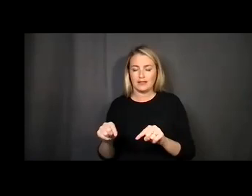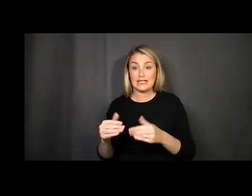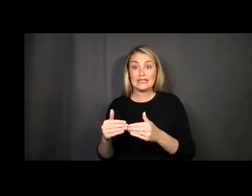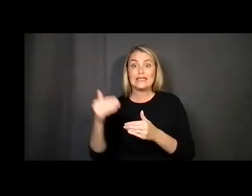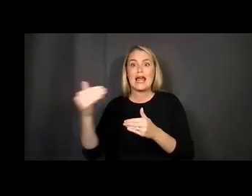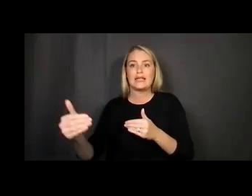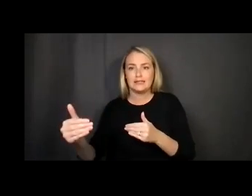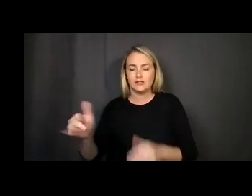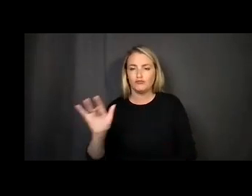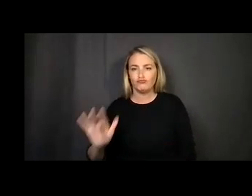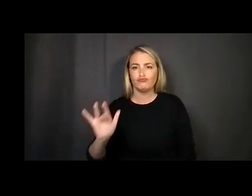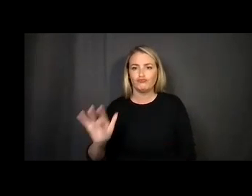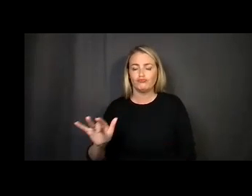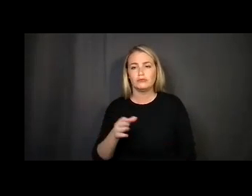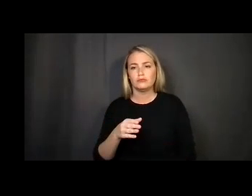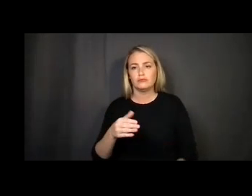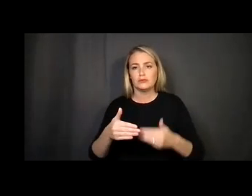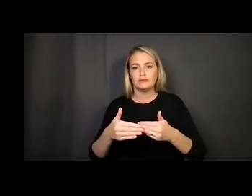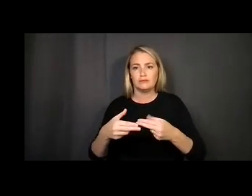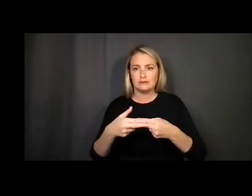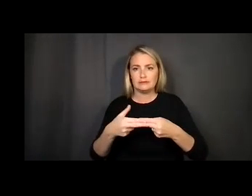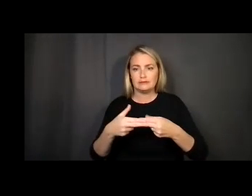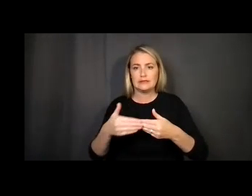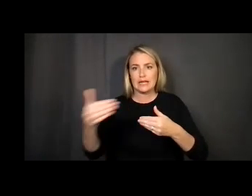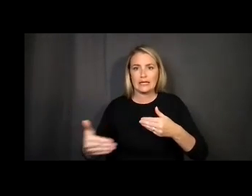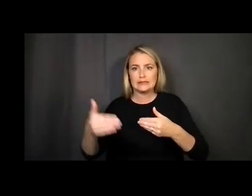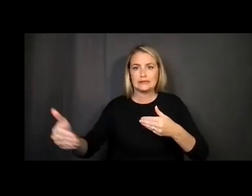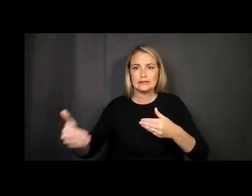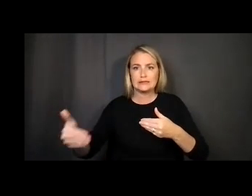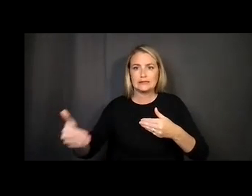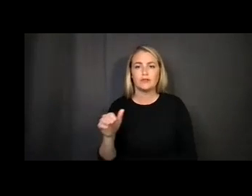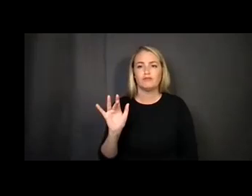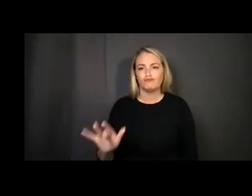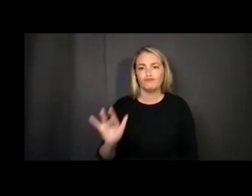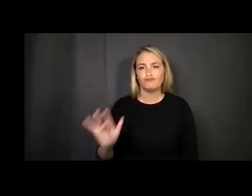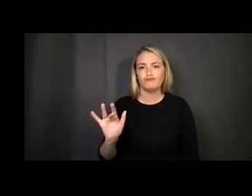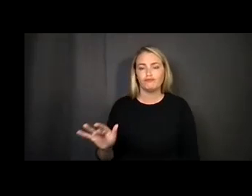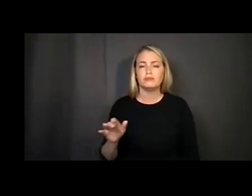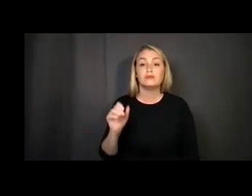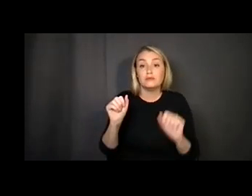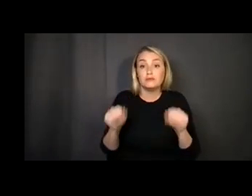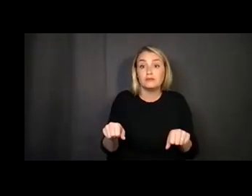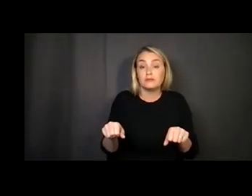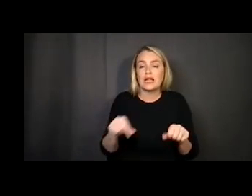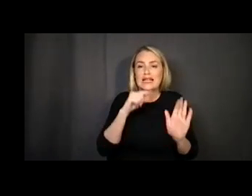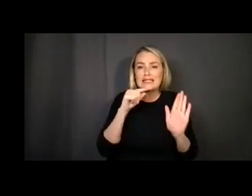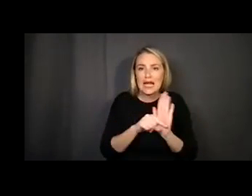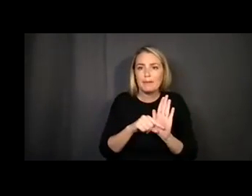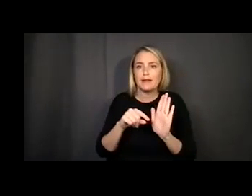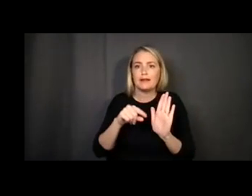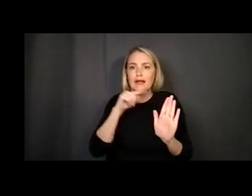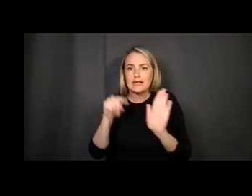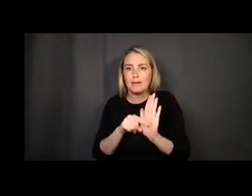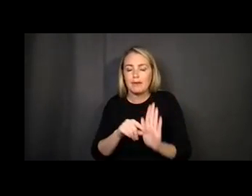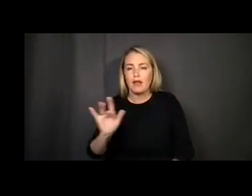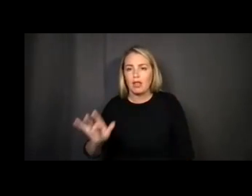through linearly in a module from assignment to assignment, or you can click the back button